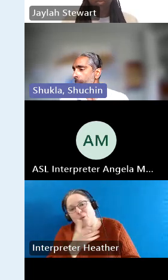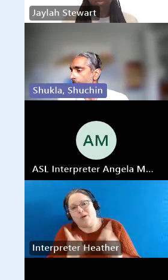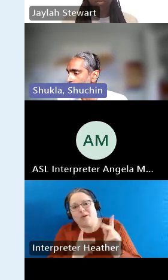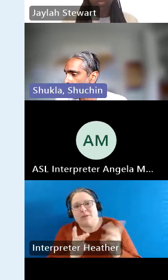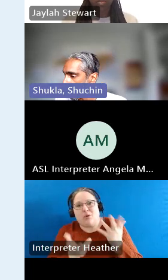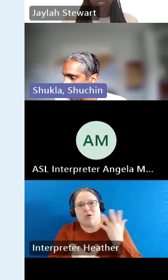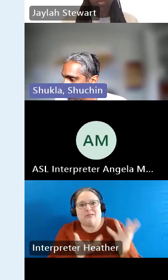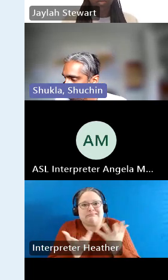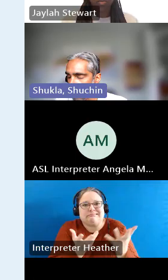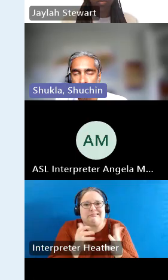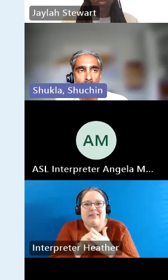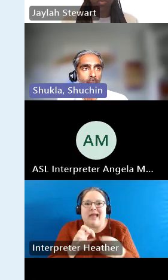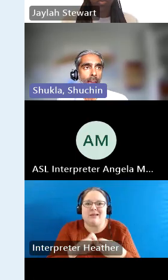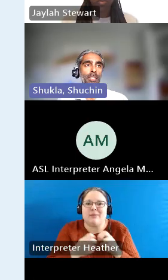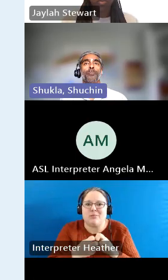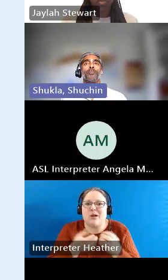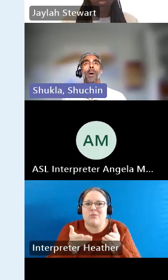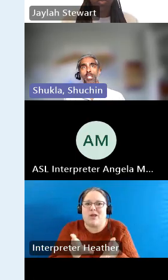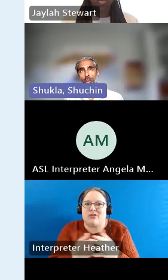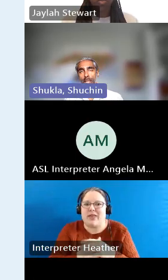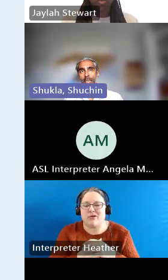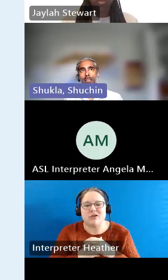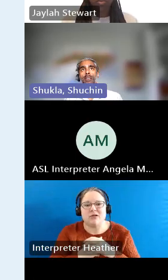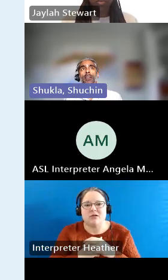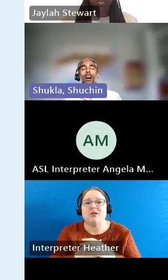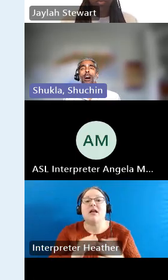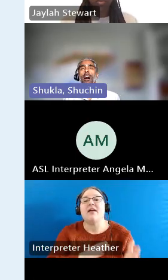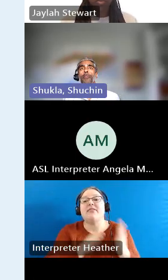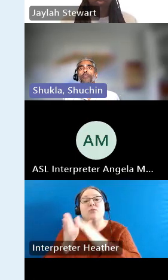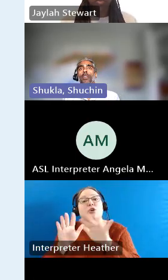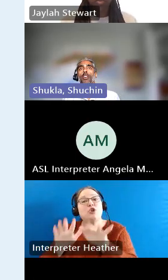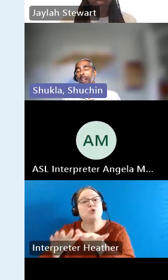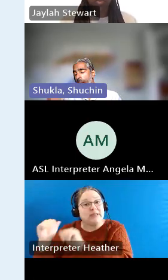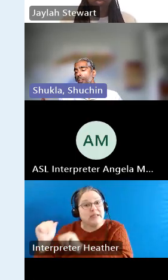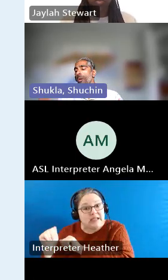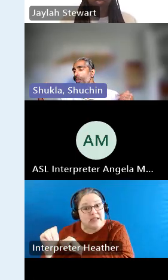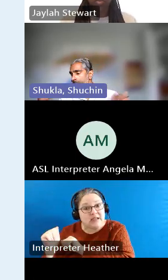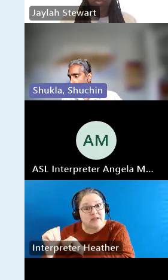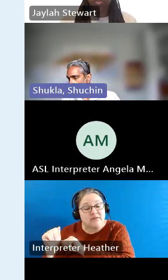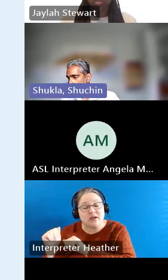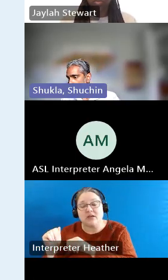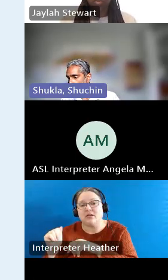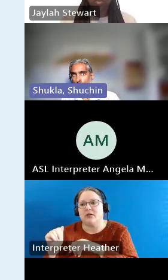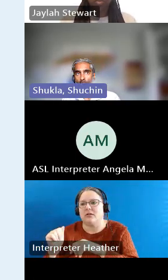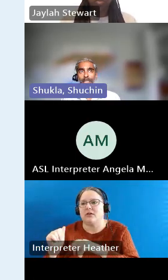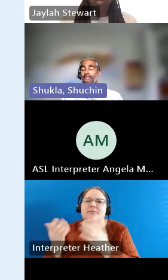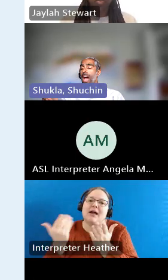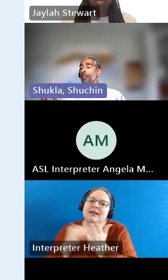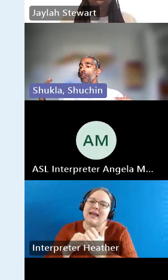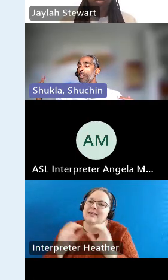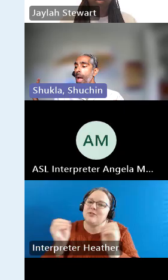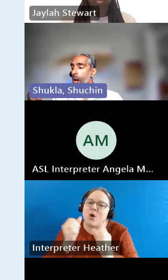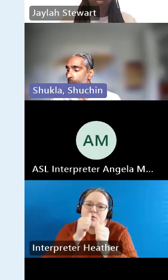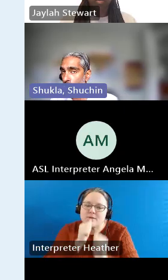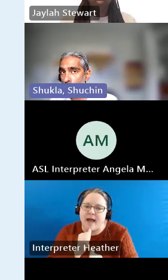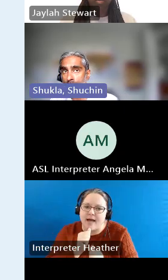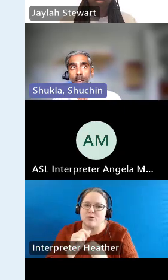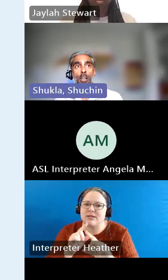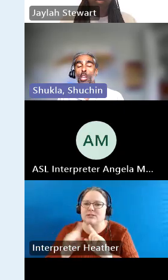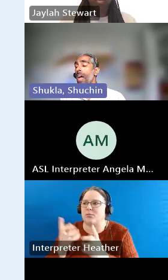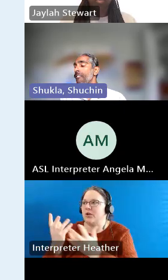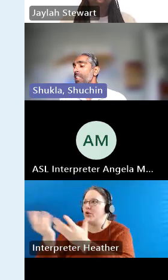And so that can be problematic while you're in jail. And then post-release, again, you have no tolerance to the opioids, but now you're